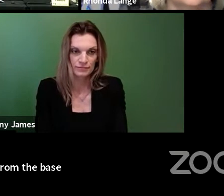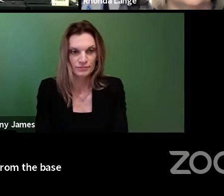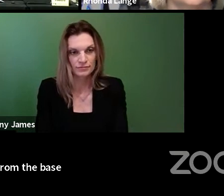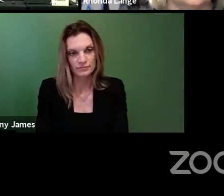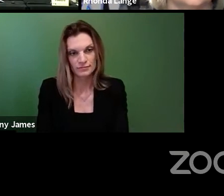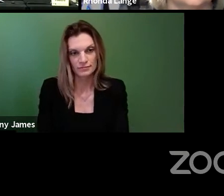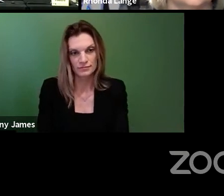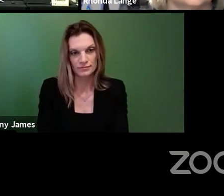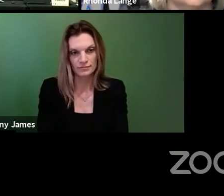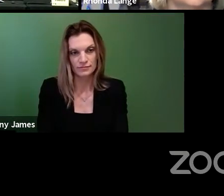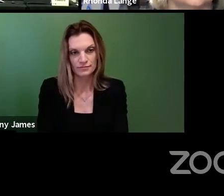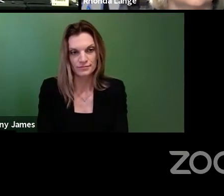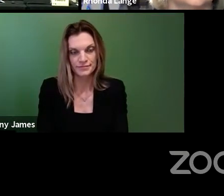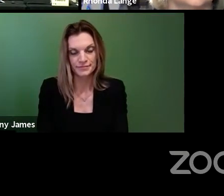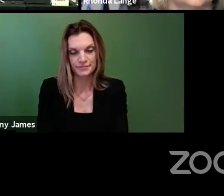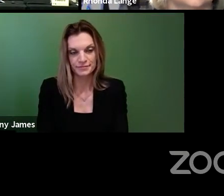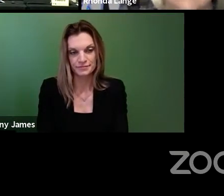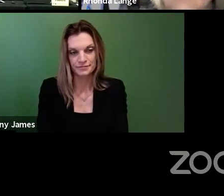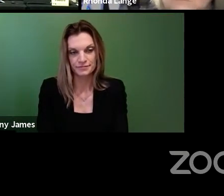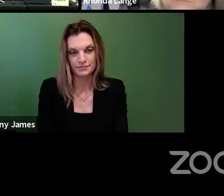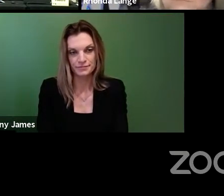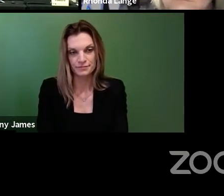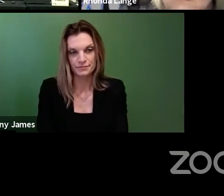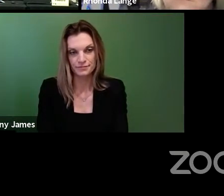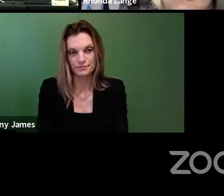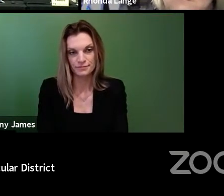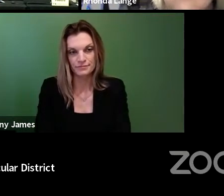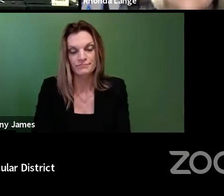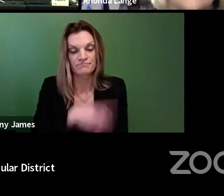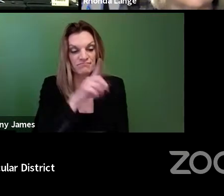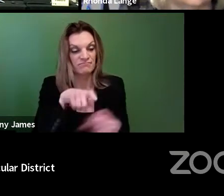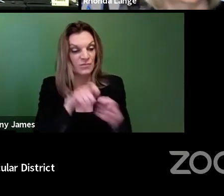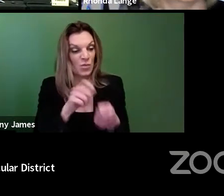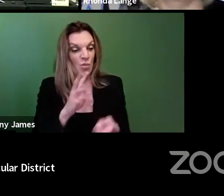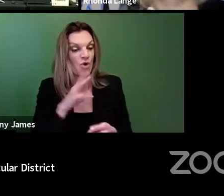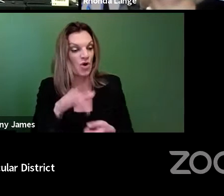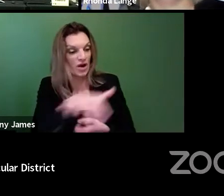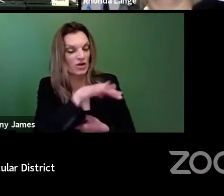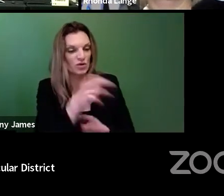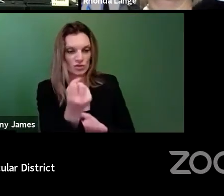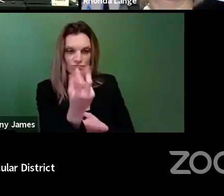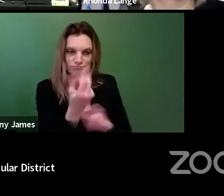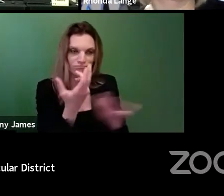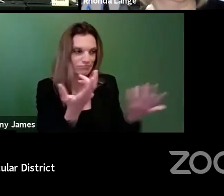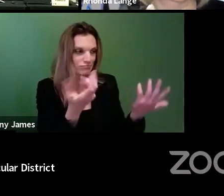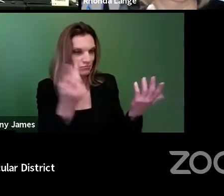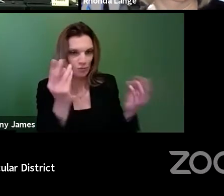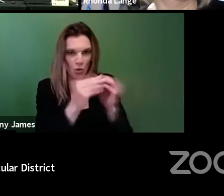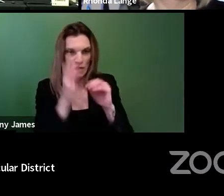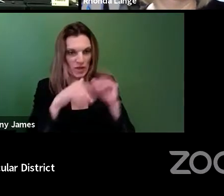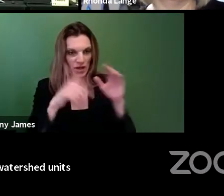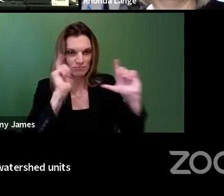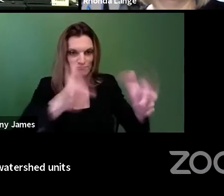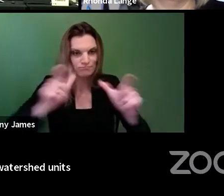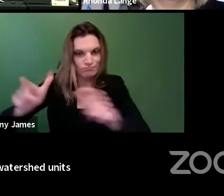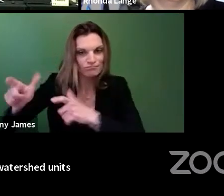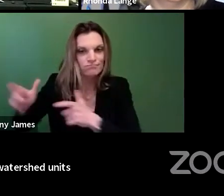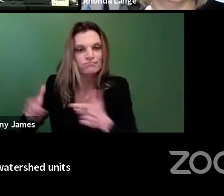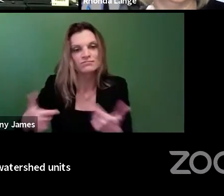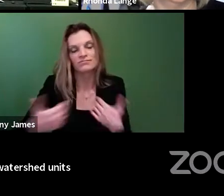one particular district might consist of the dozen watershed units, such as the Muskegon, Pierre Marquette, Manistee, and so